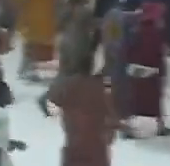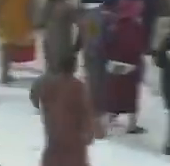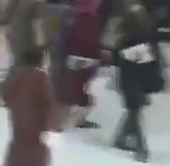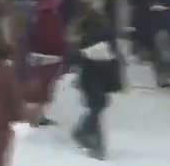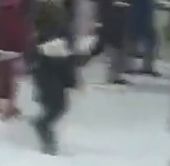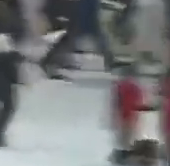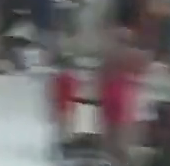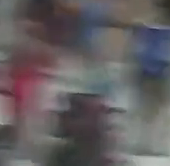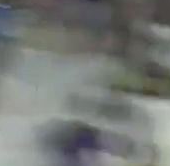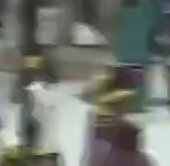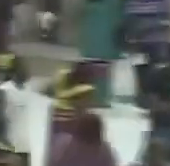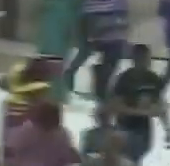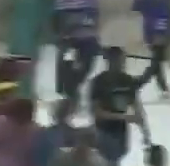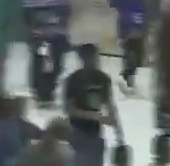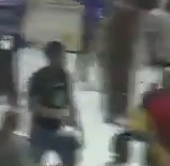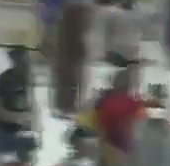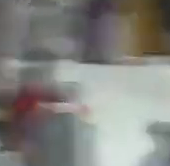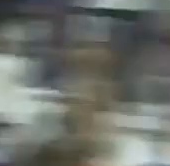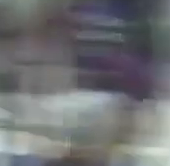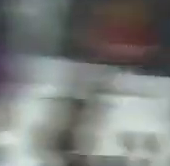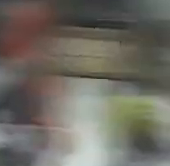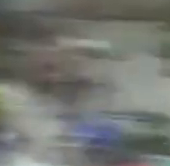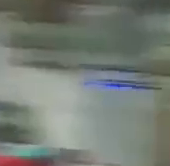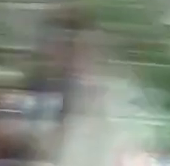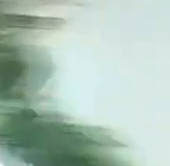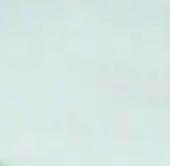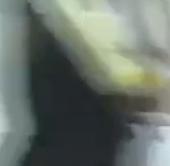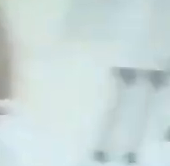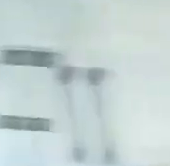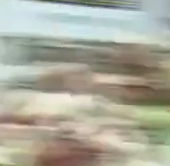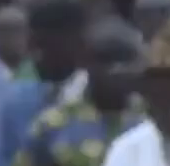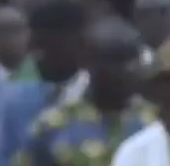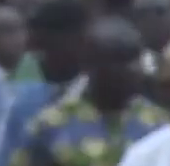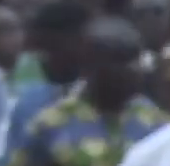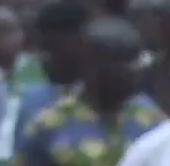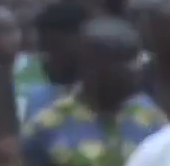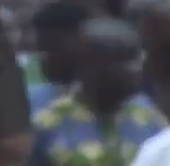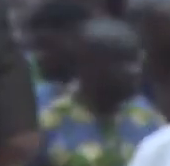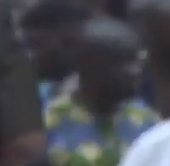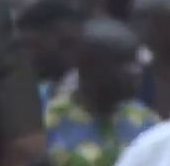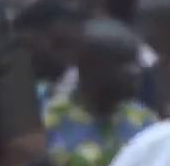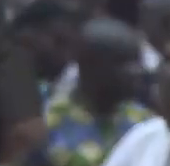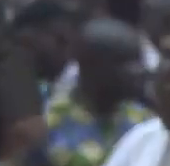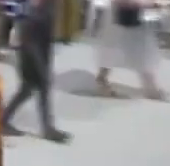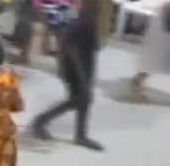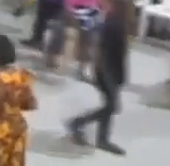Every chorister.